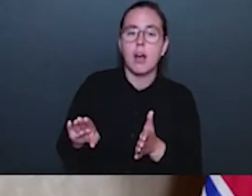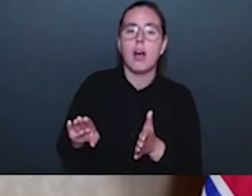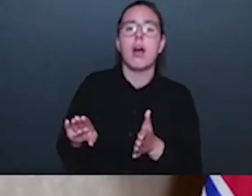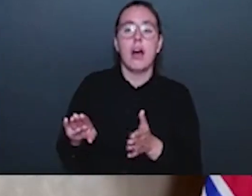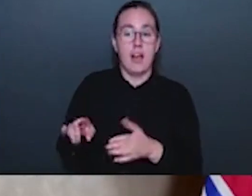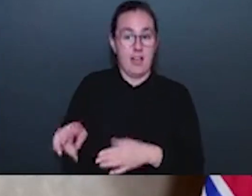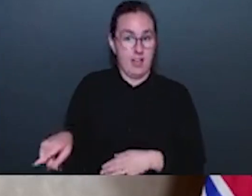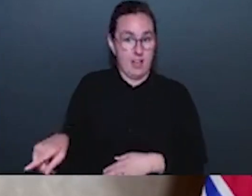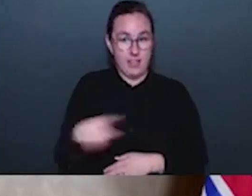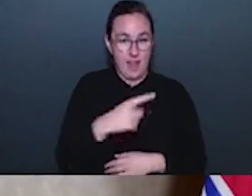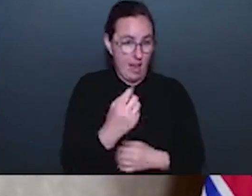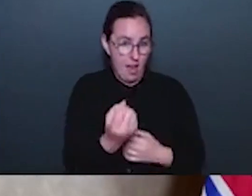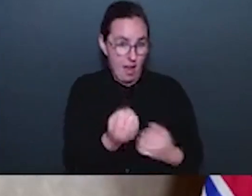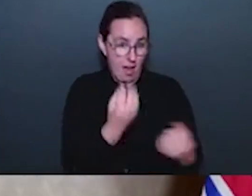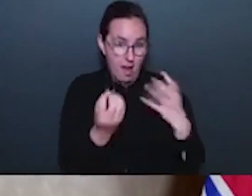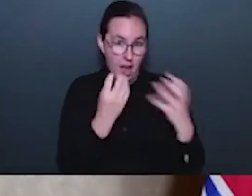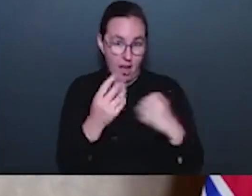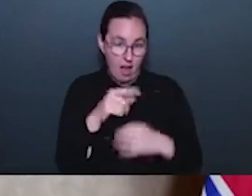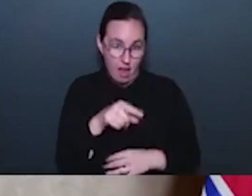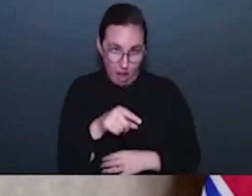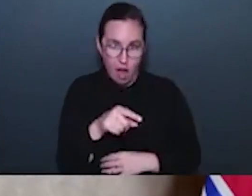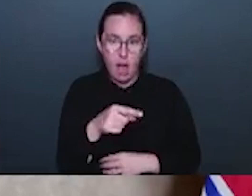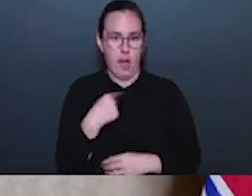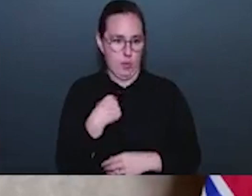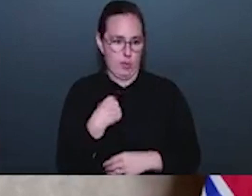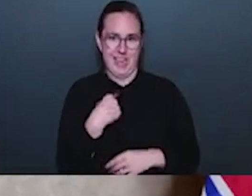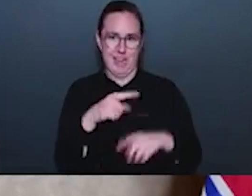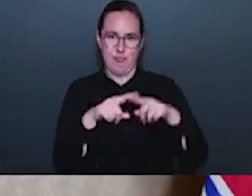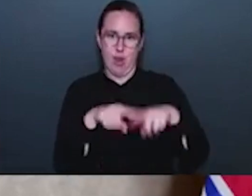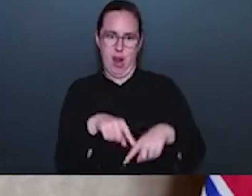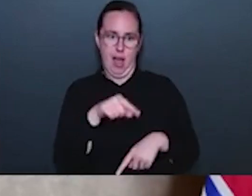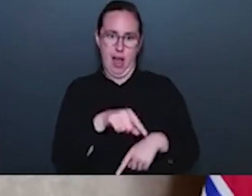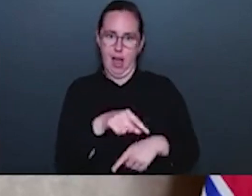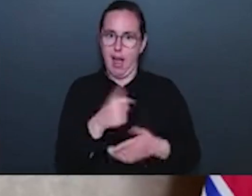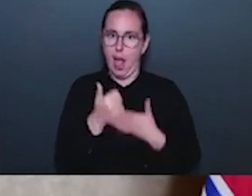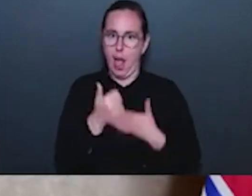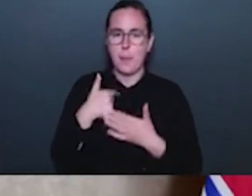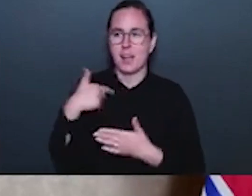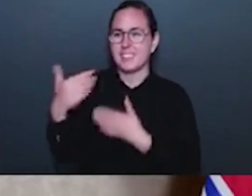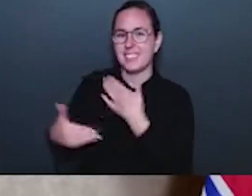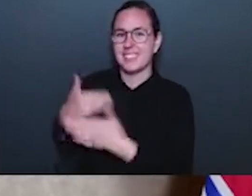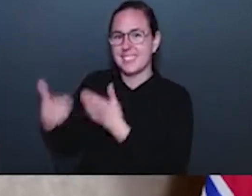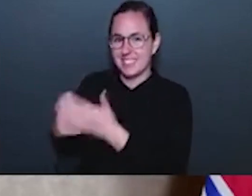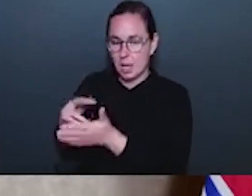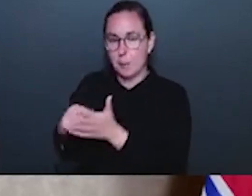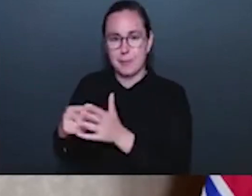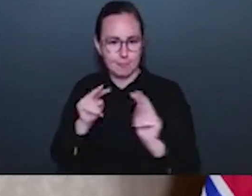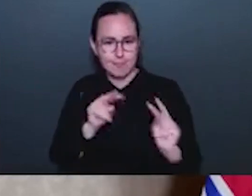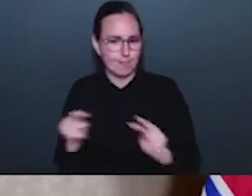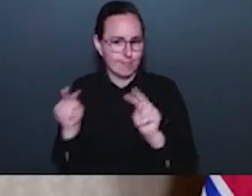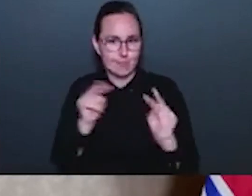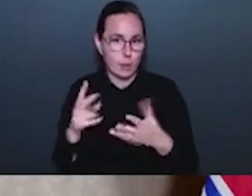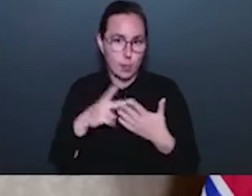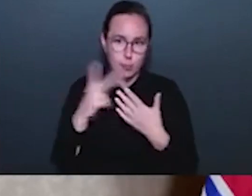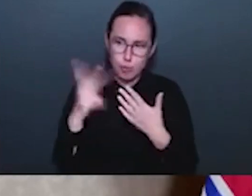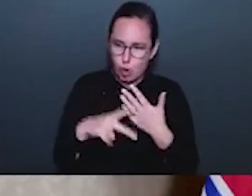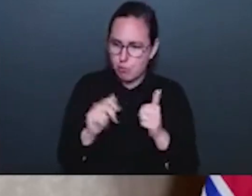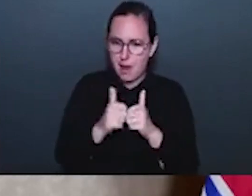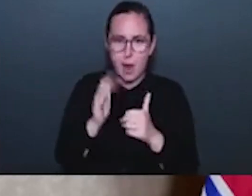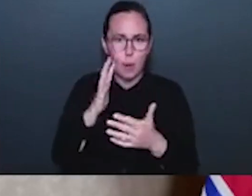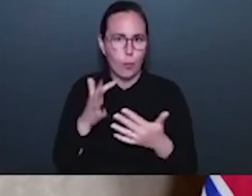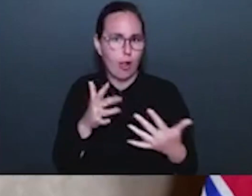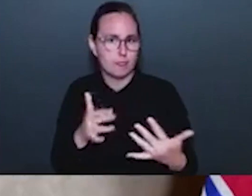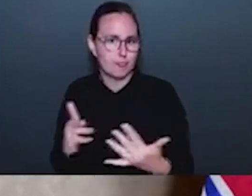province. It has been a long road to get to where we are today. For the past several months, we've been